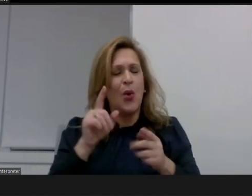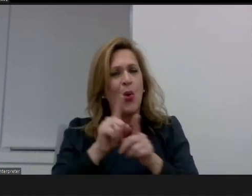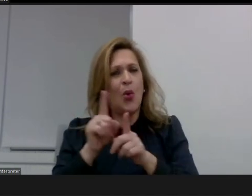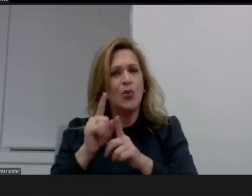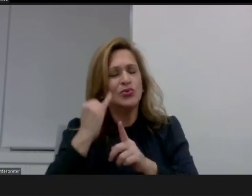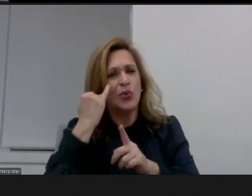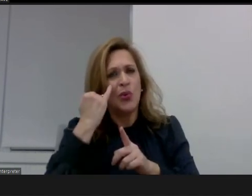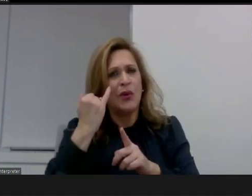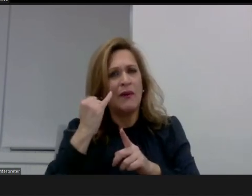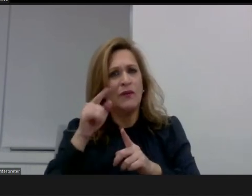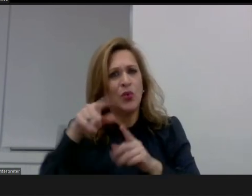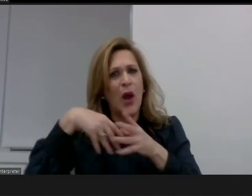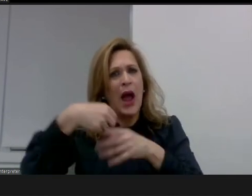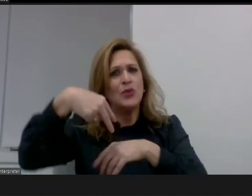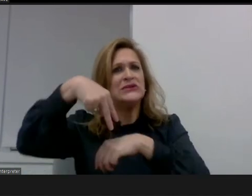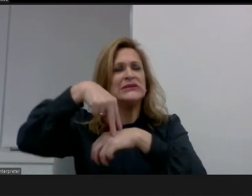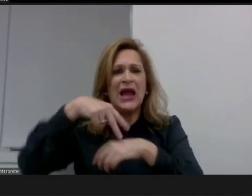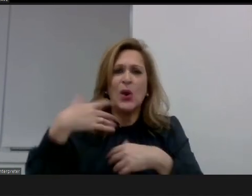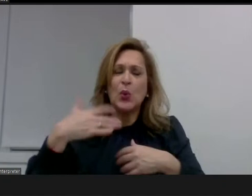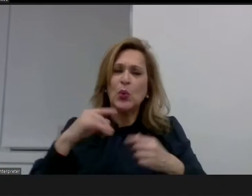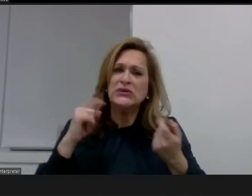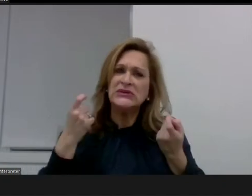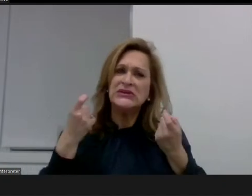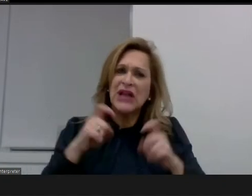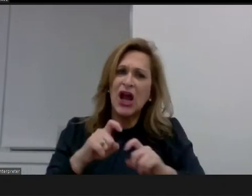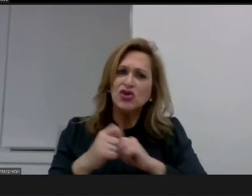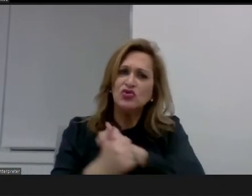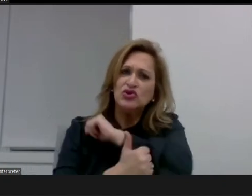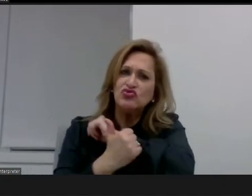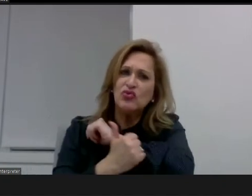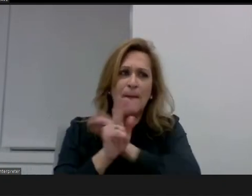other people have mentioned. Thank you.